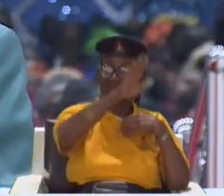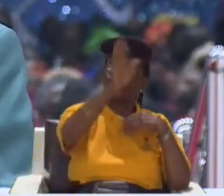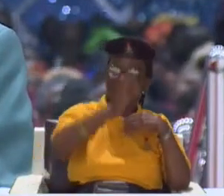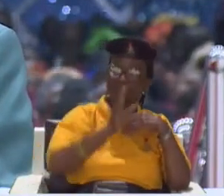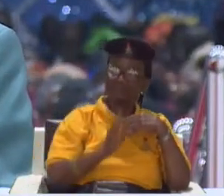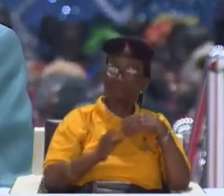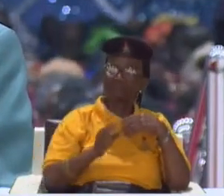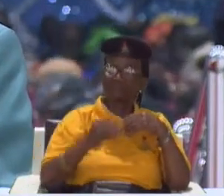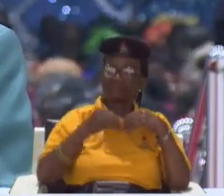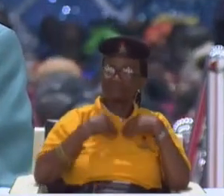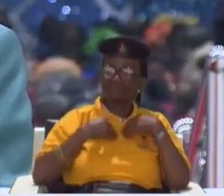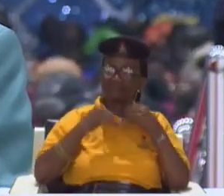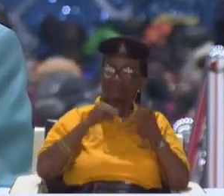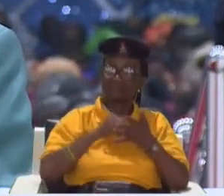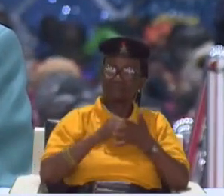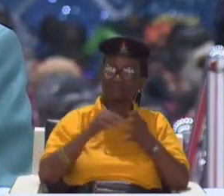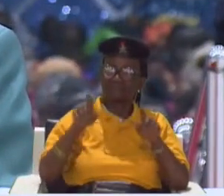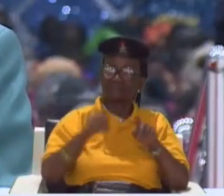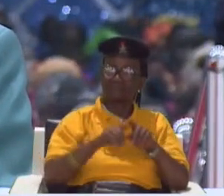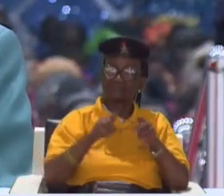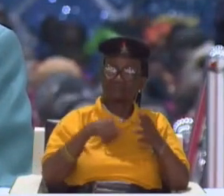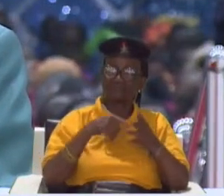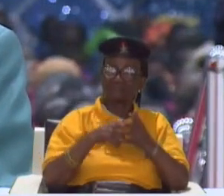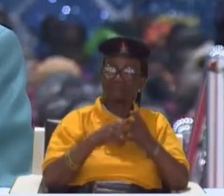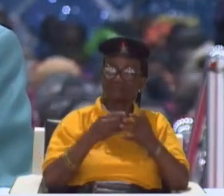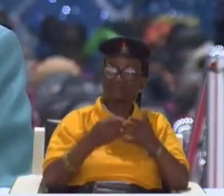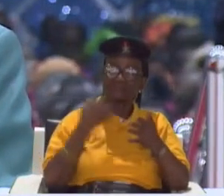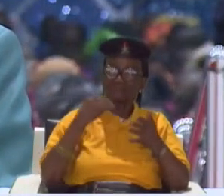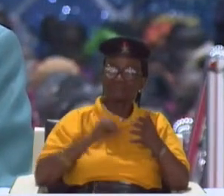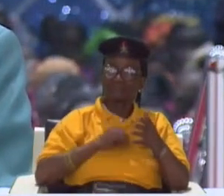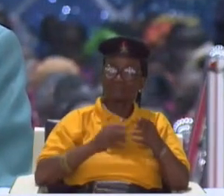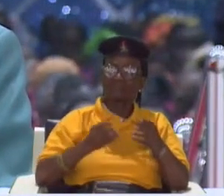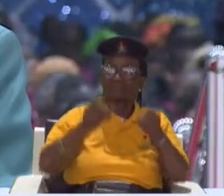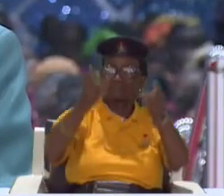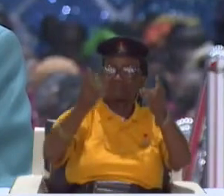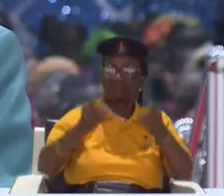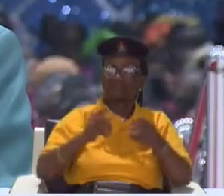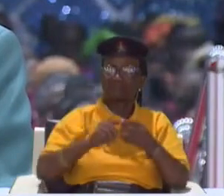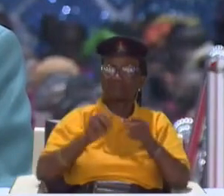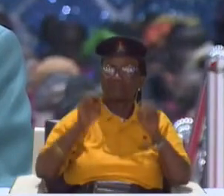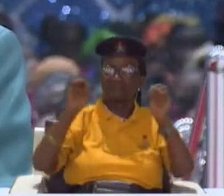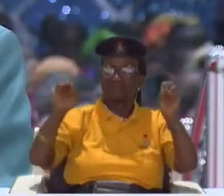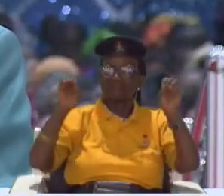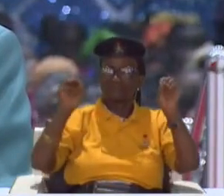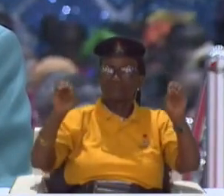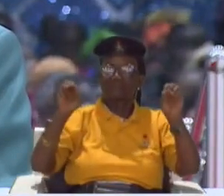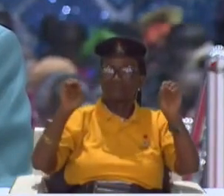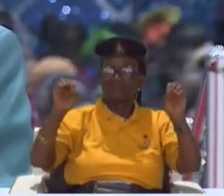I want to teach you, but Baba says don't.